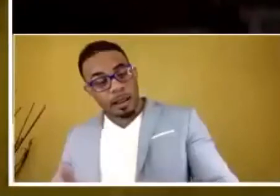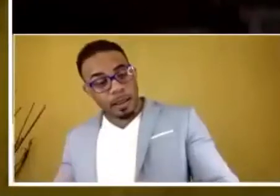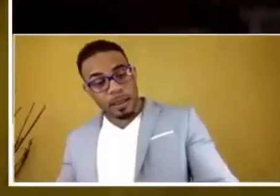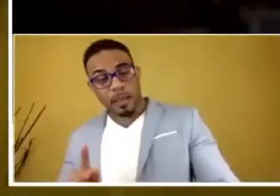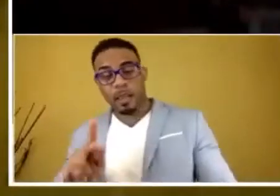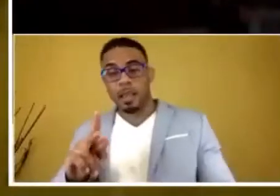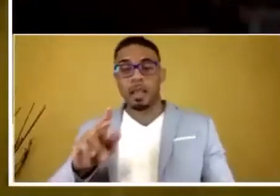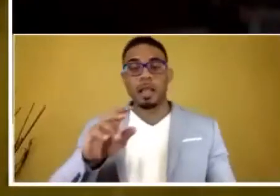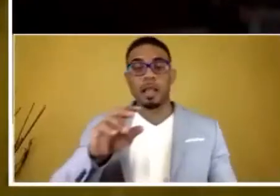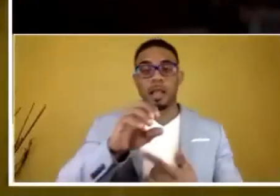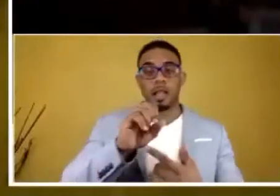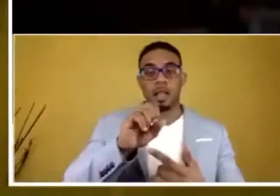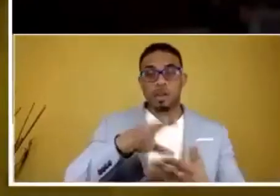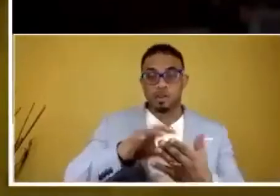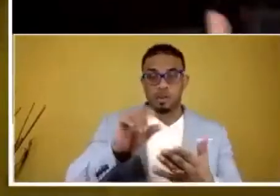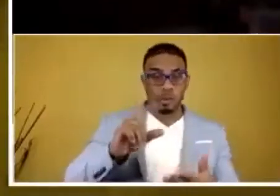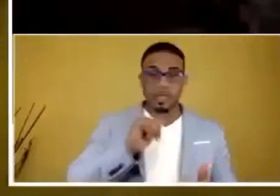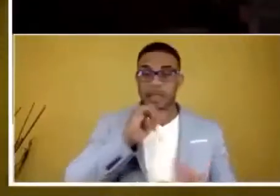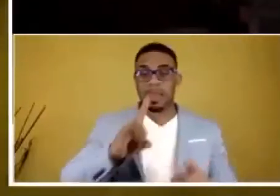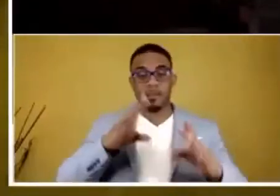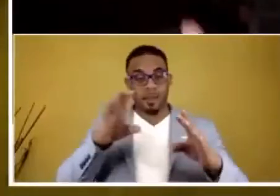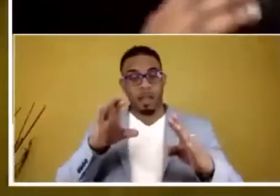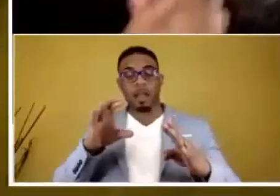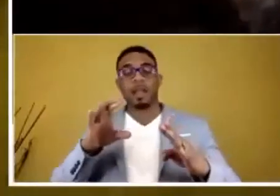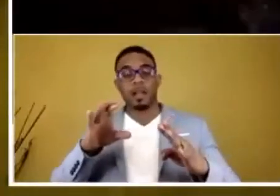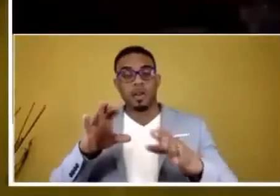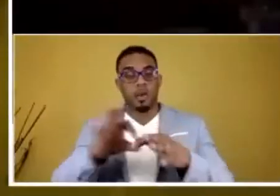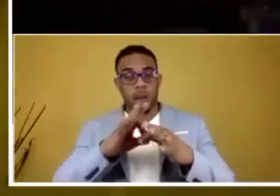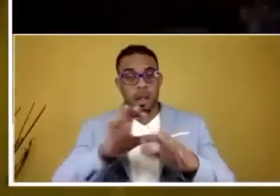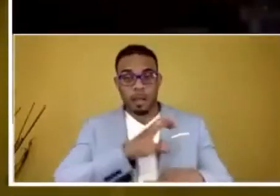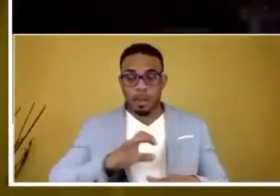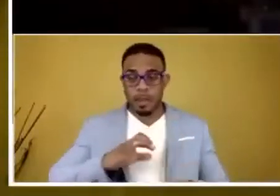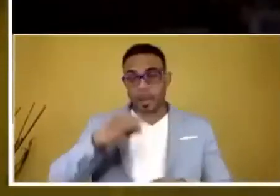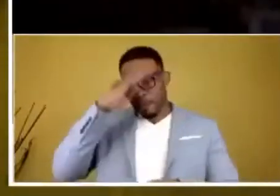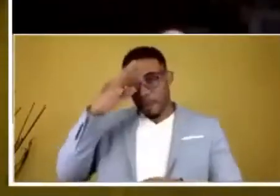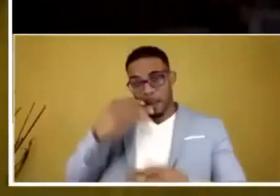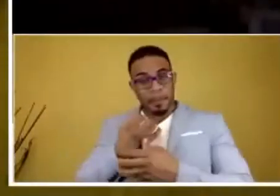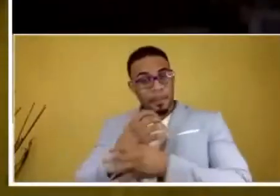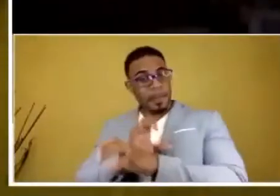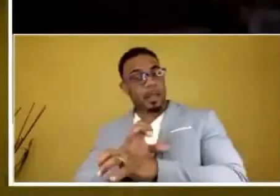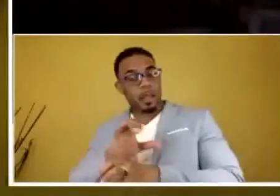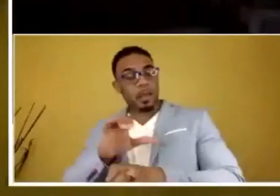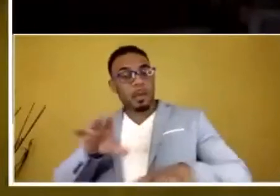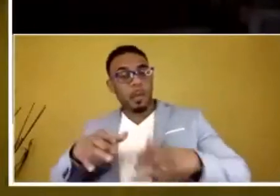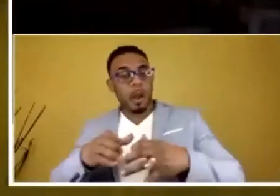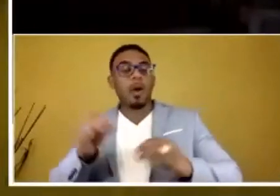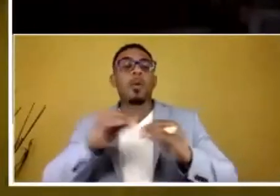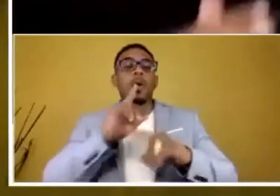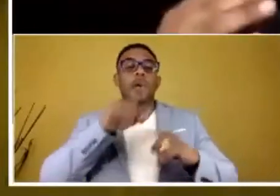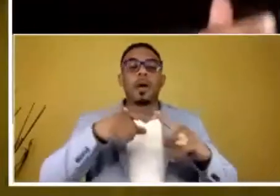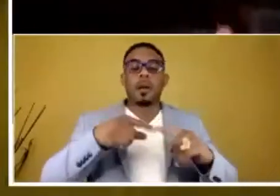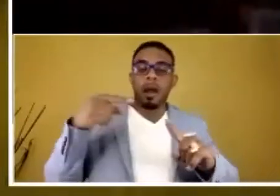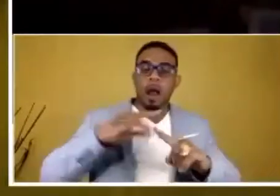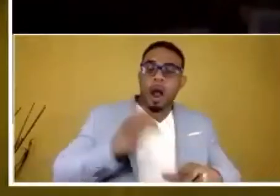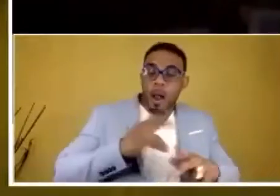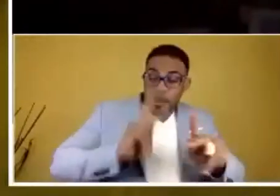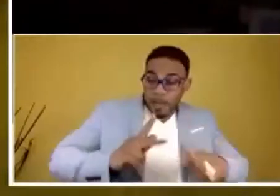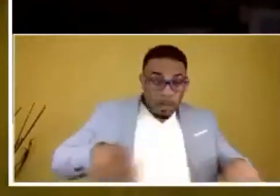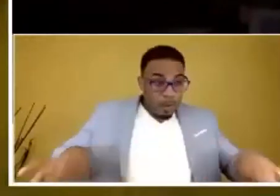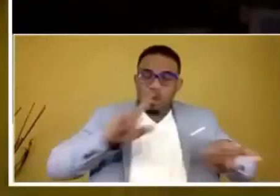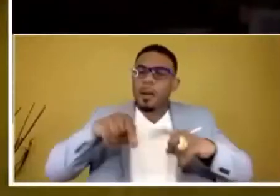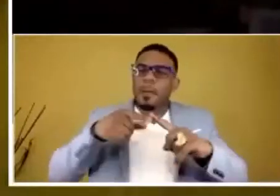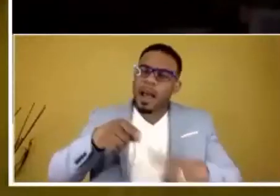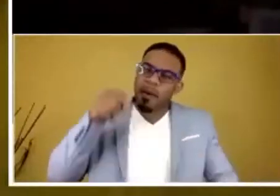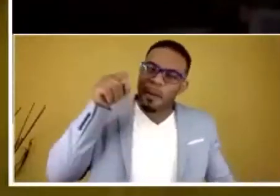in the Student Nonviolent Coordinating Committee, of folks in the Black Panther Party, and more, to say that when we talk about our people, we're talking about